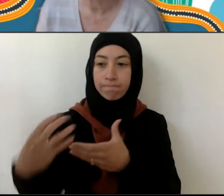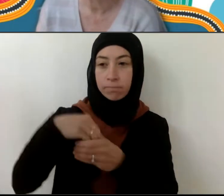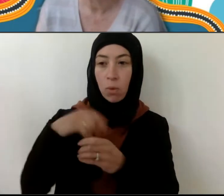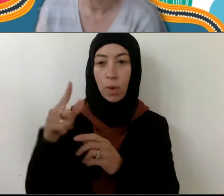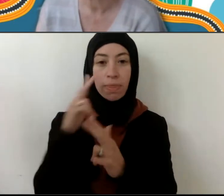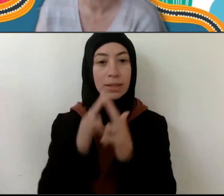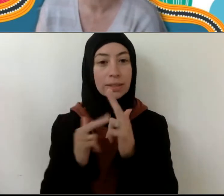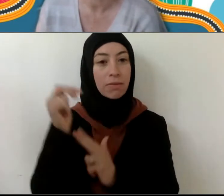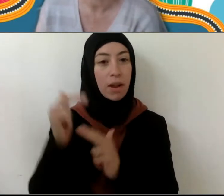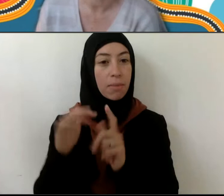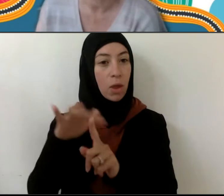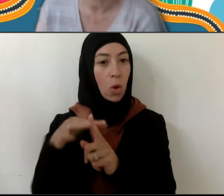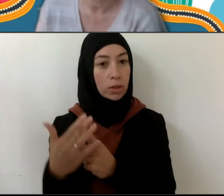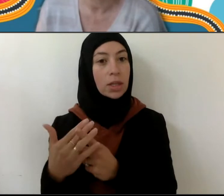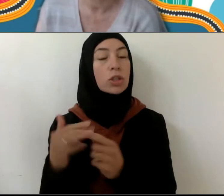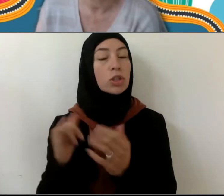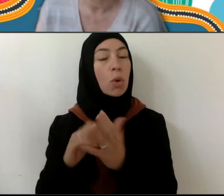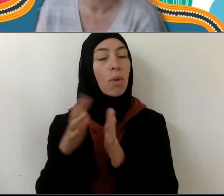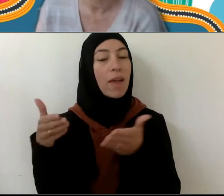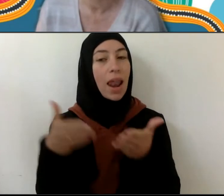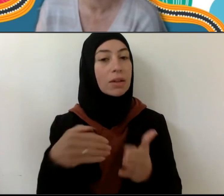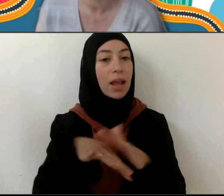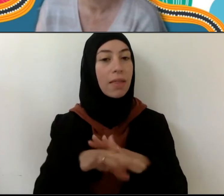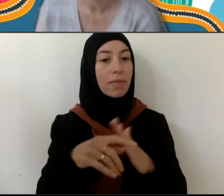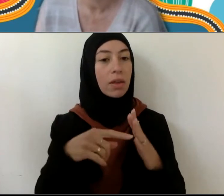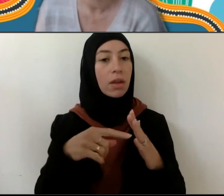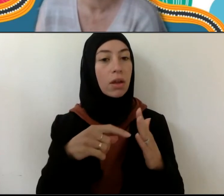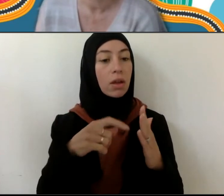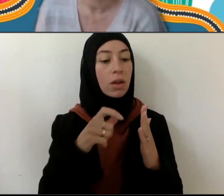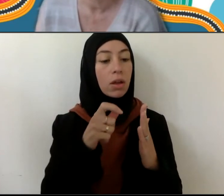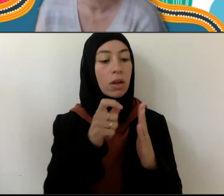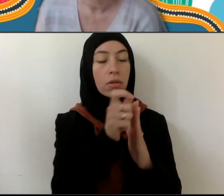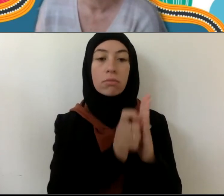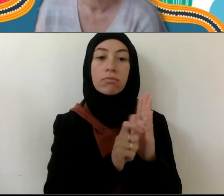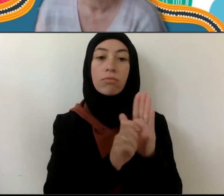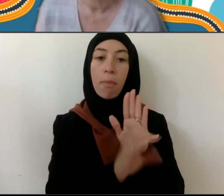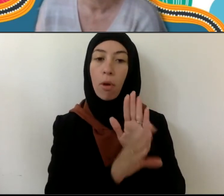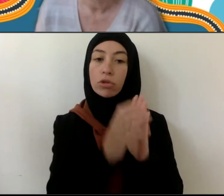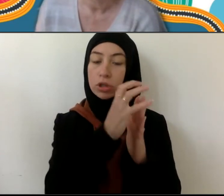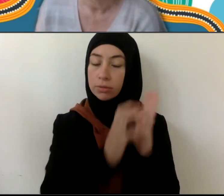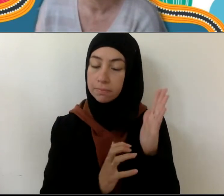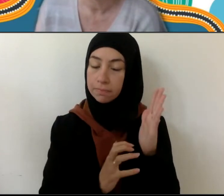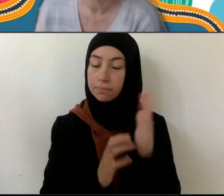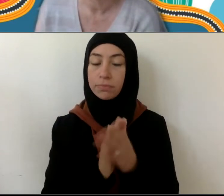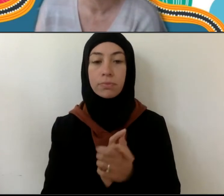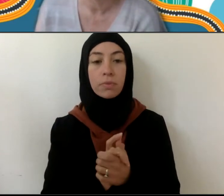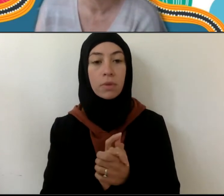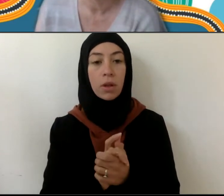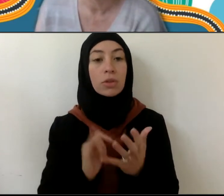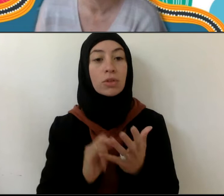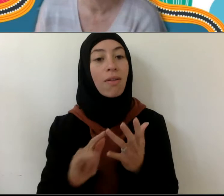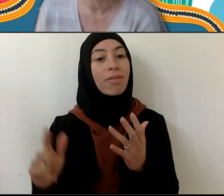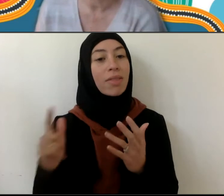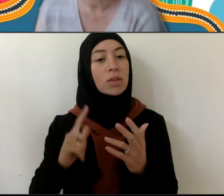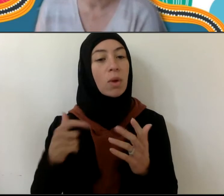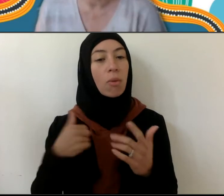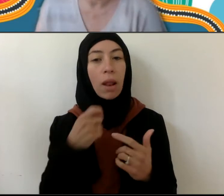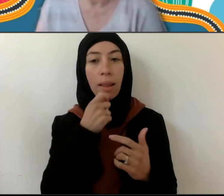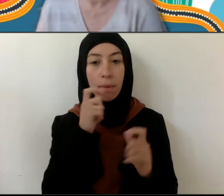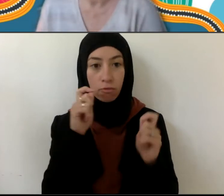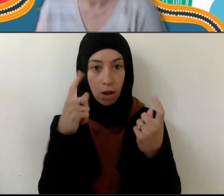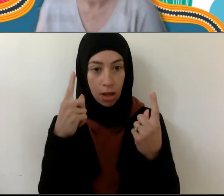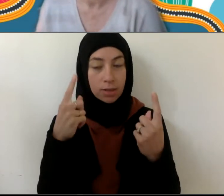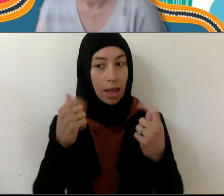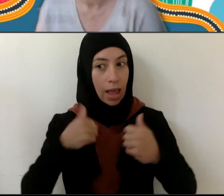and we've allowed for that in the competition fees. And that's also why we generally kind of say that our